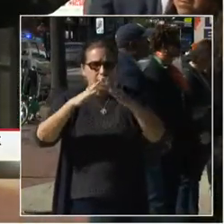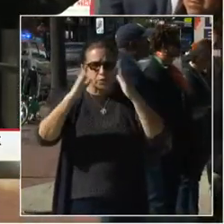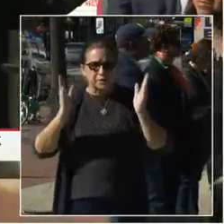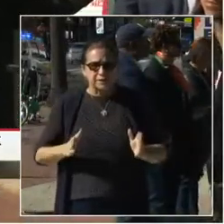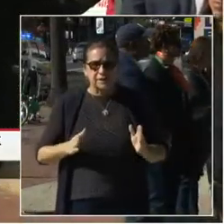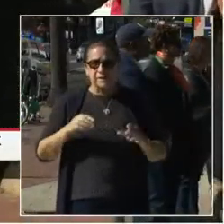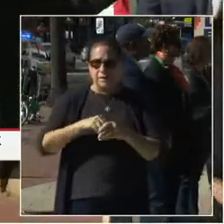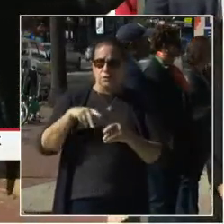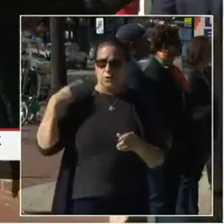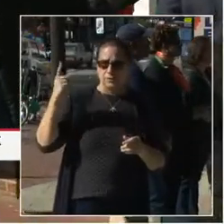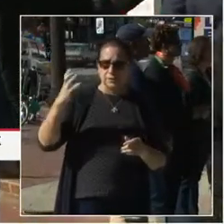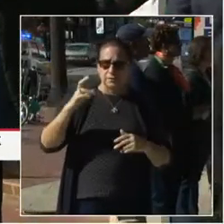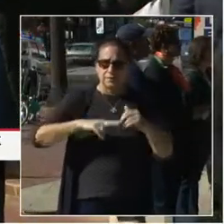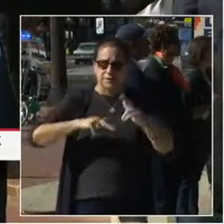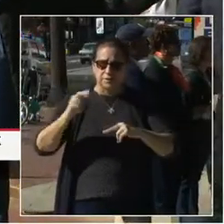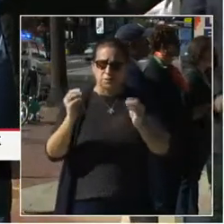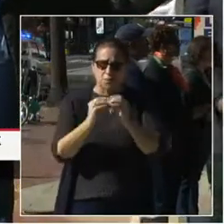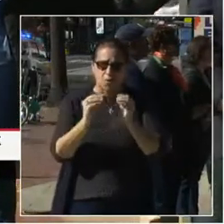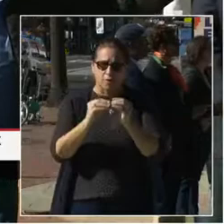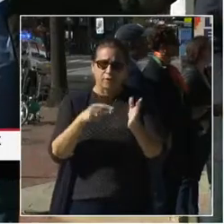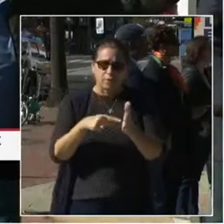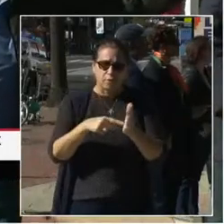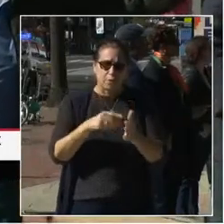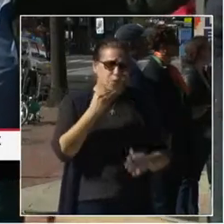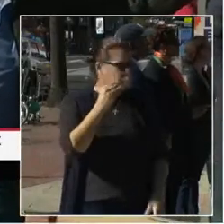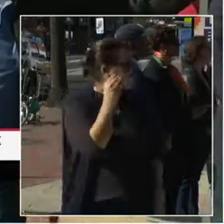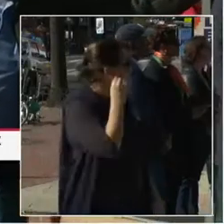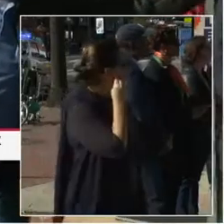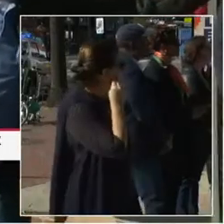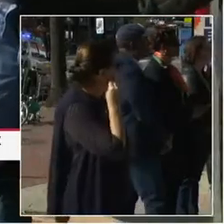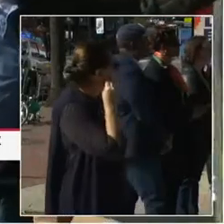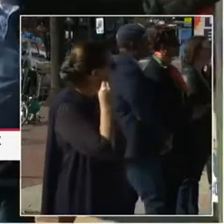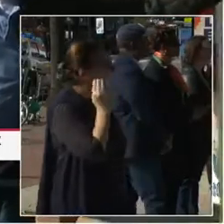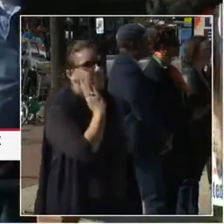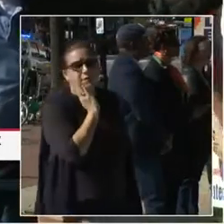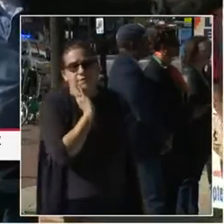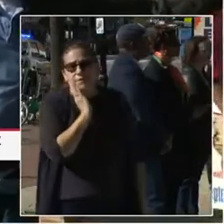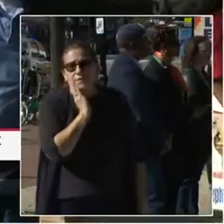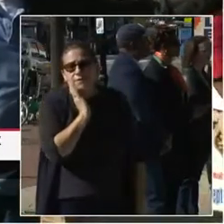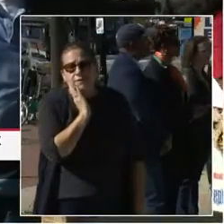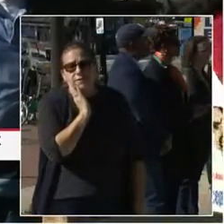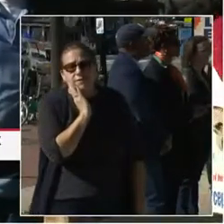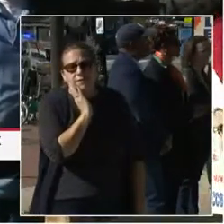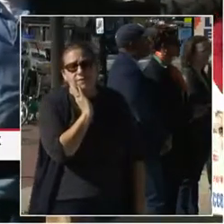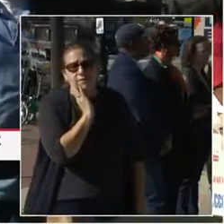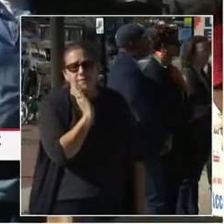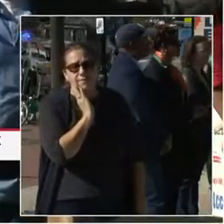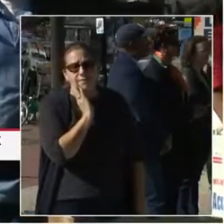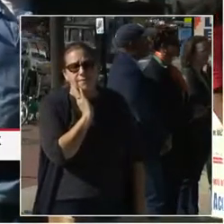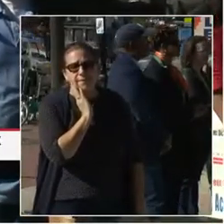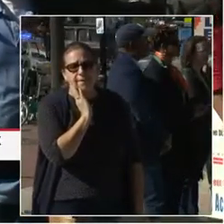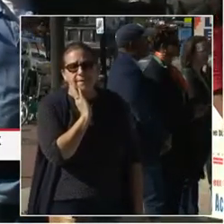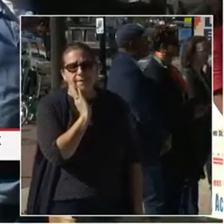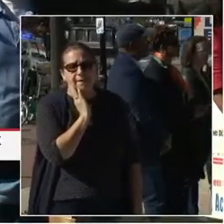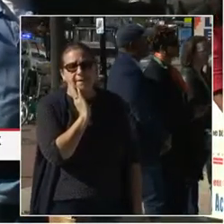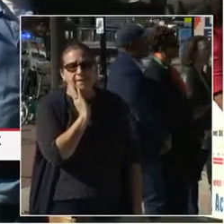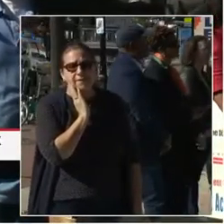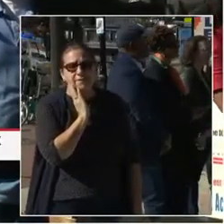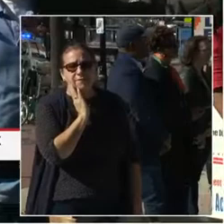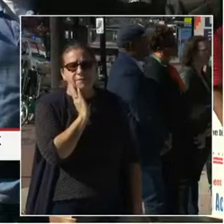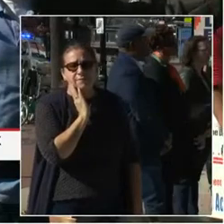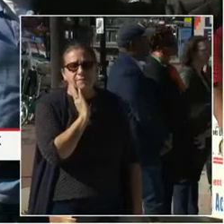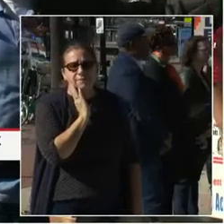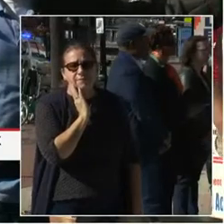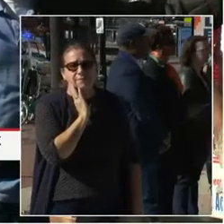hate being spewed from the highest levels of office. And it was our Office of Religious Affairs that convened so many